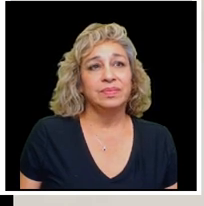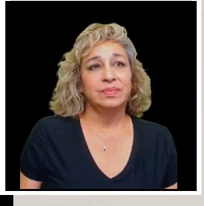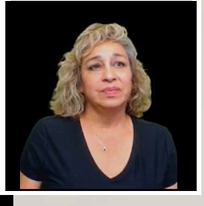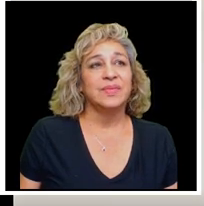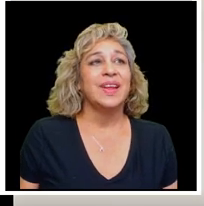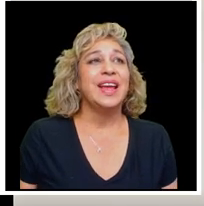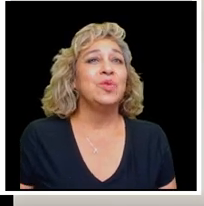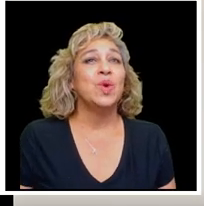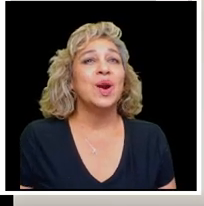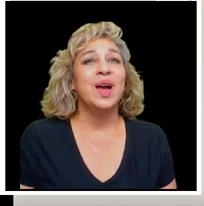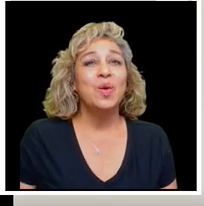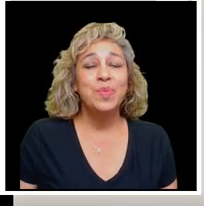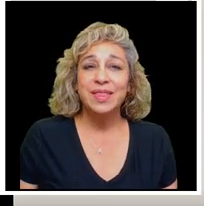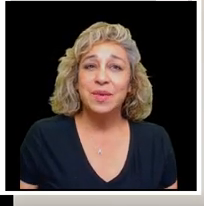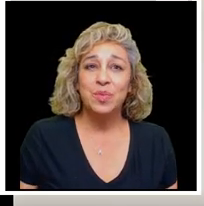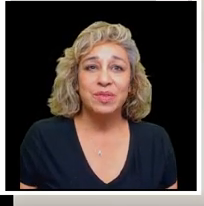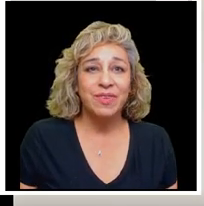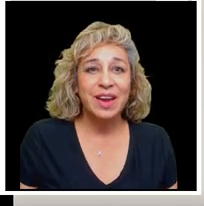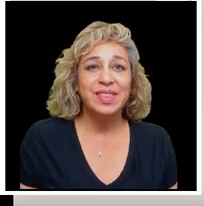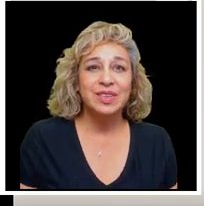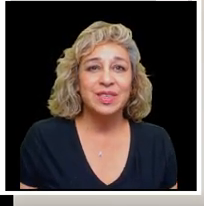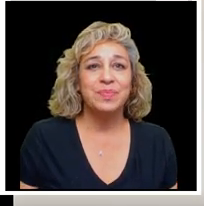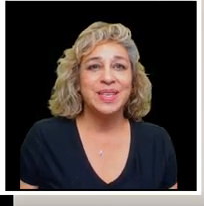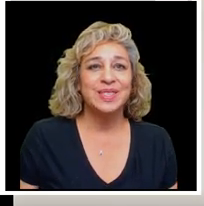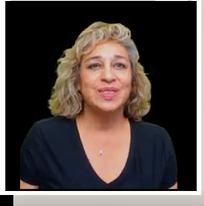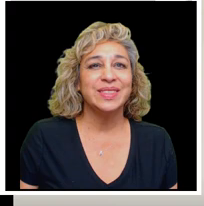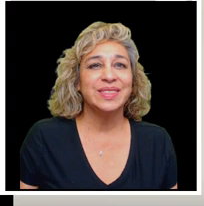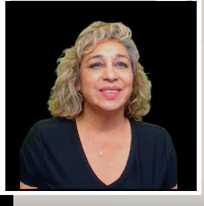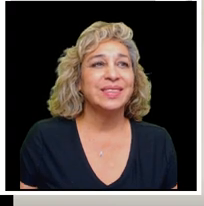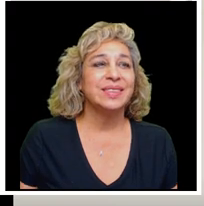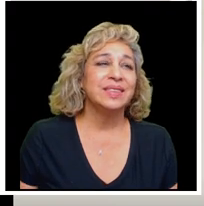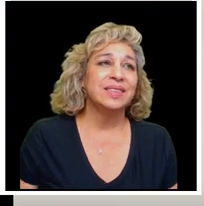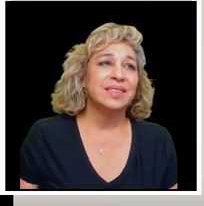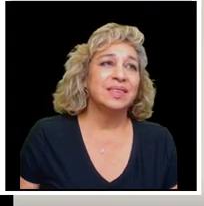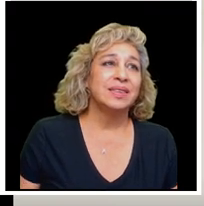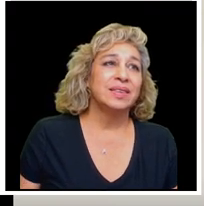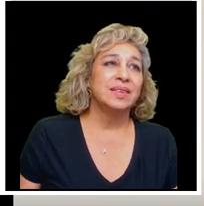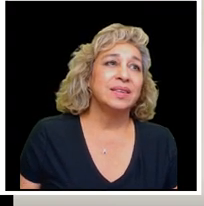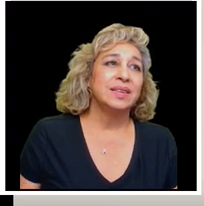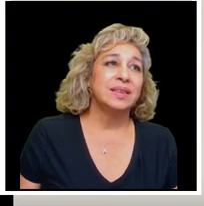and we're helping them with 5000 business